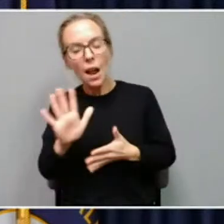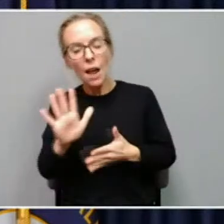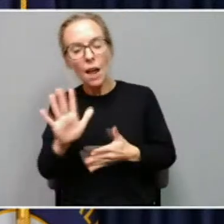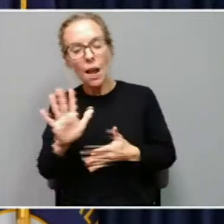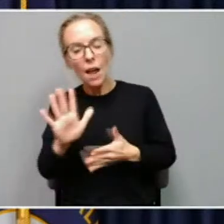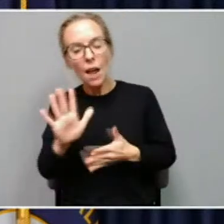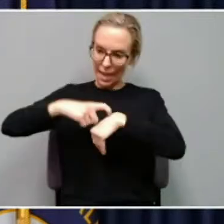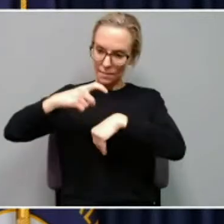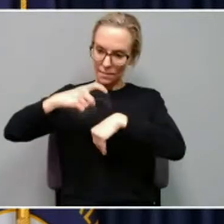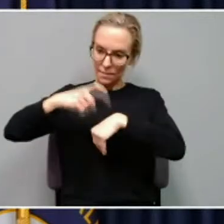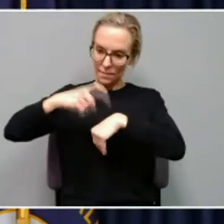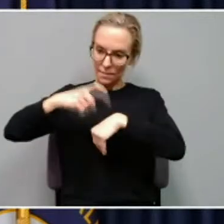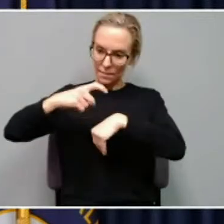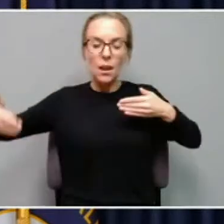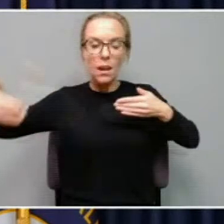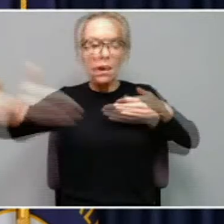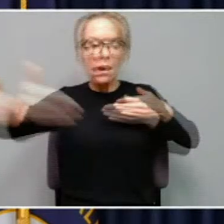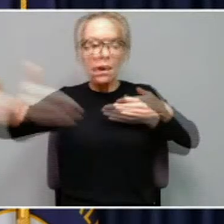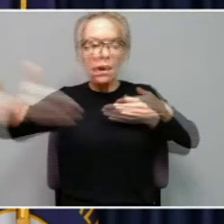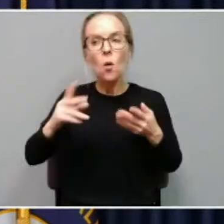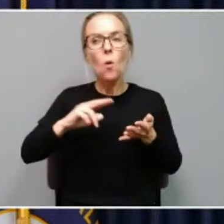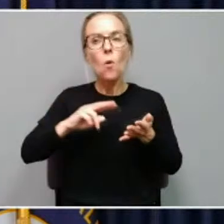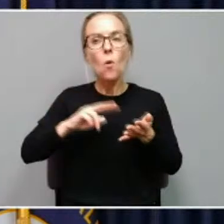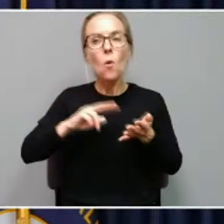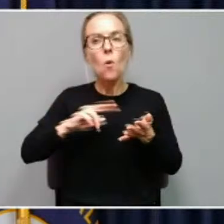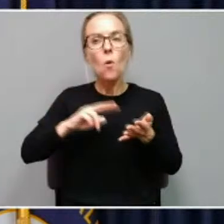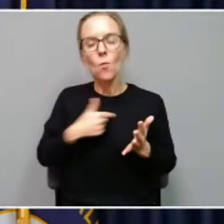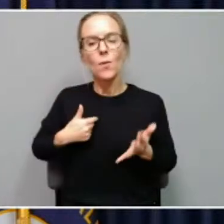that's not true, because we lose more people and more people get